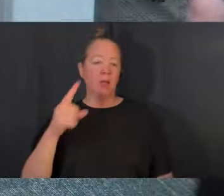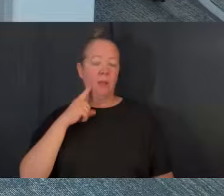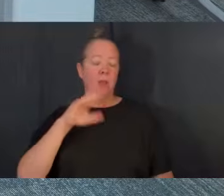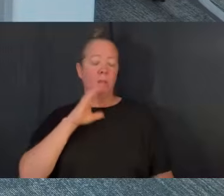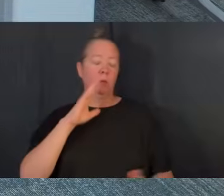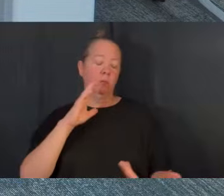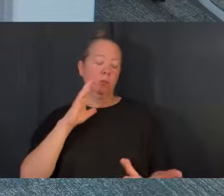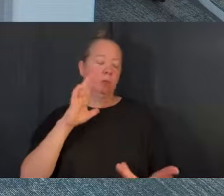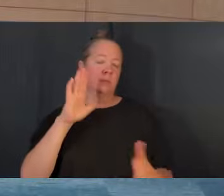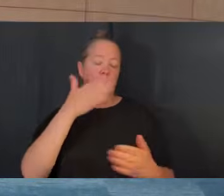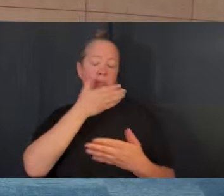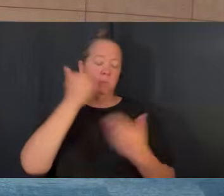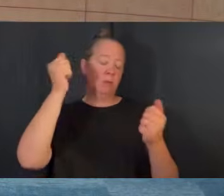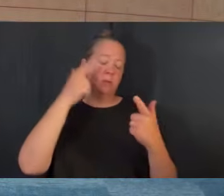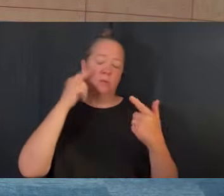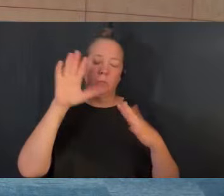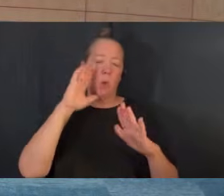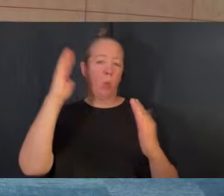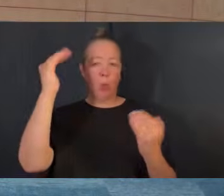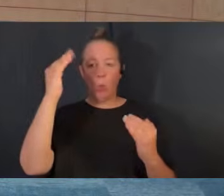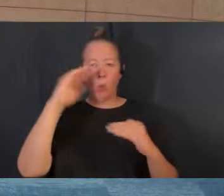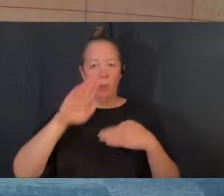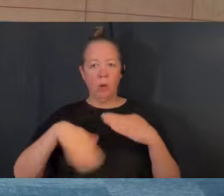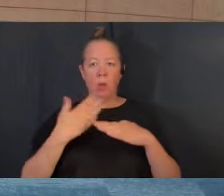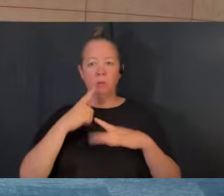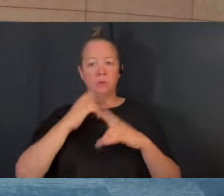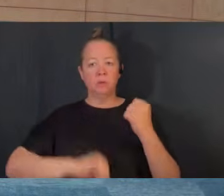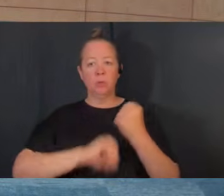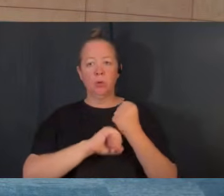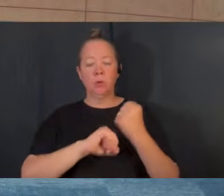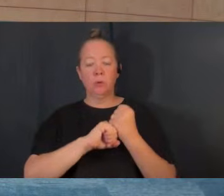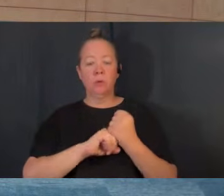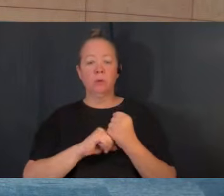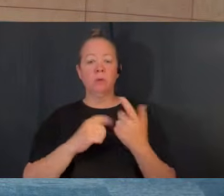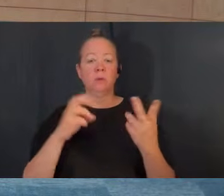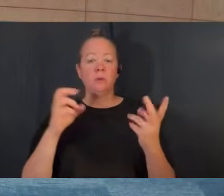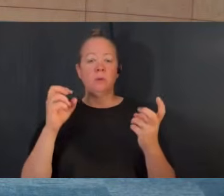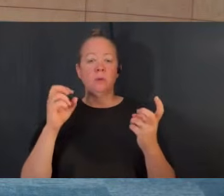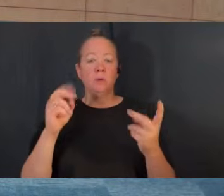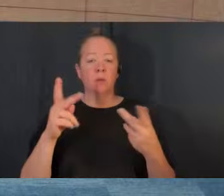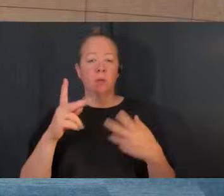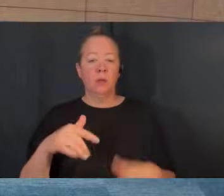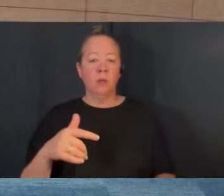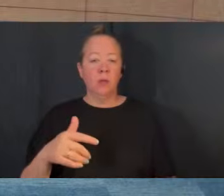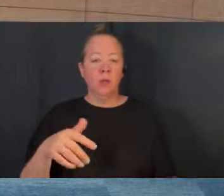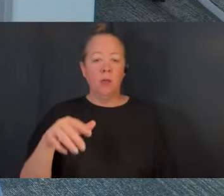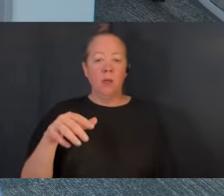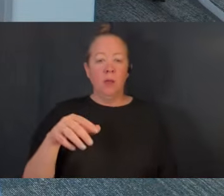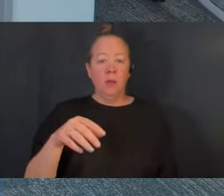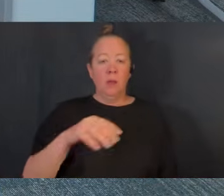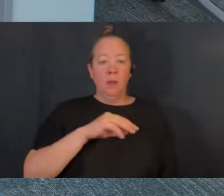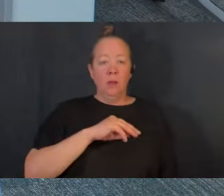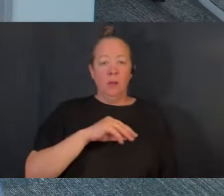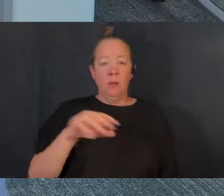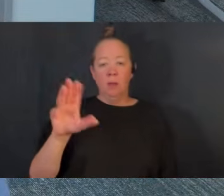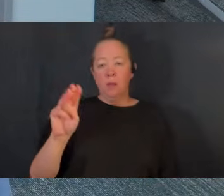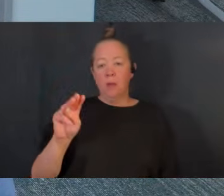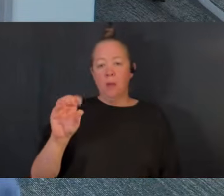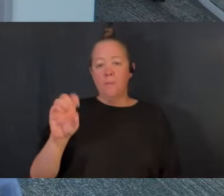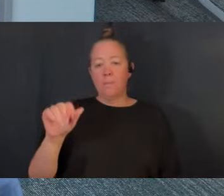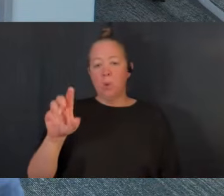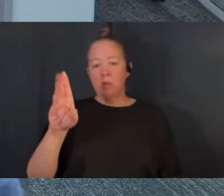that. Mayor Mosley, your name, your ward, and you have 3 minutes. Julia Mosley, Ward